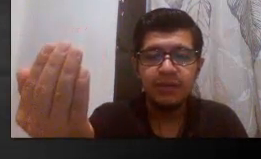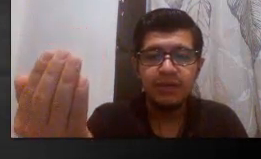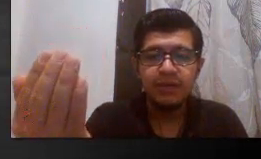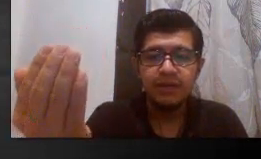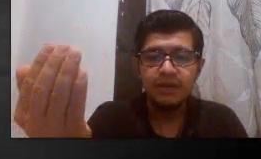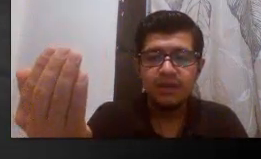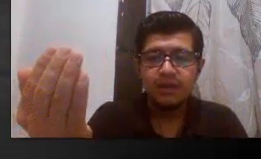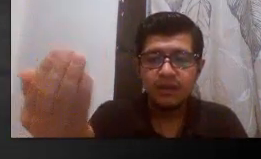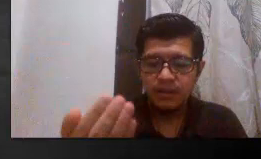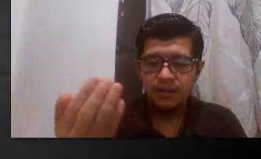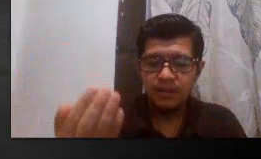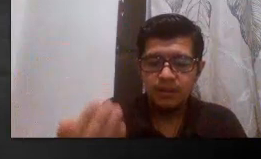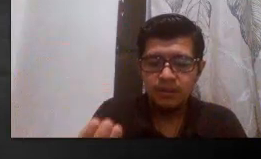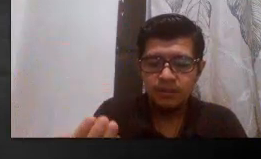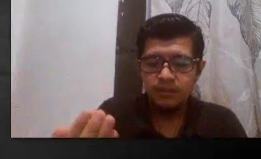be